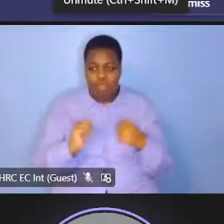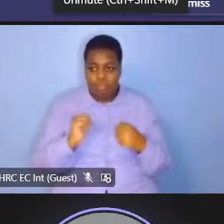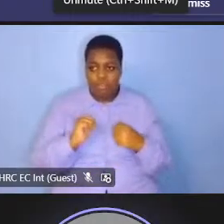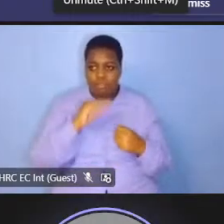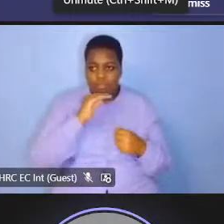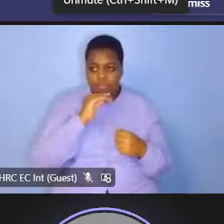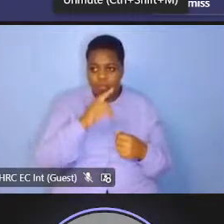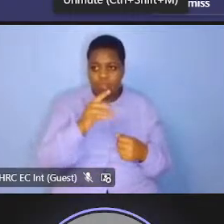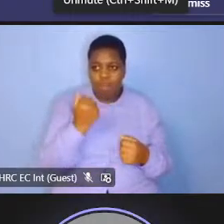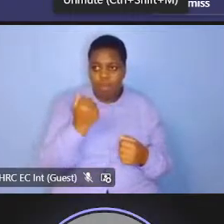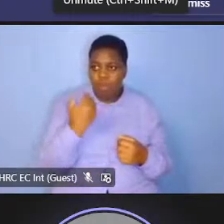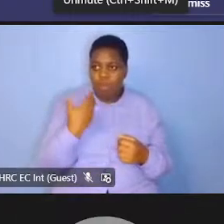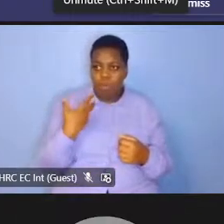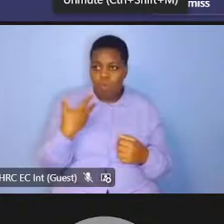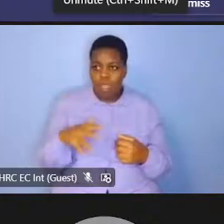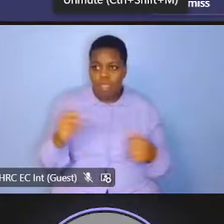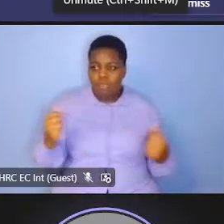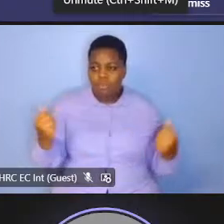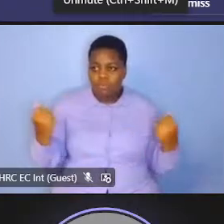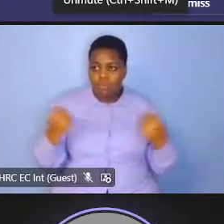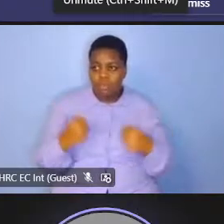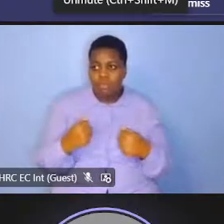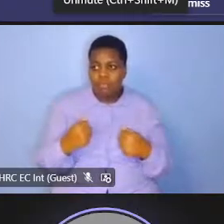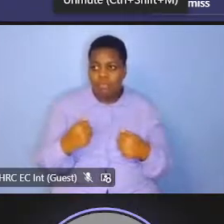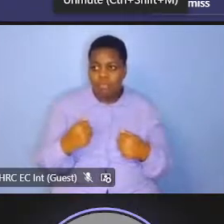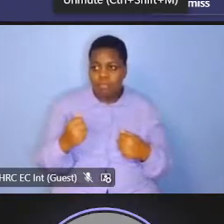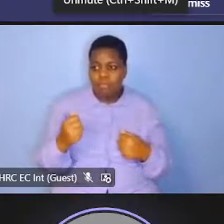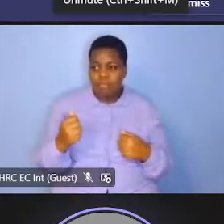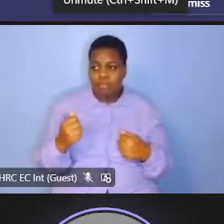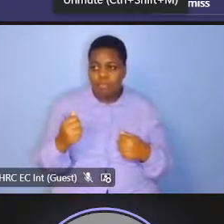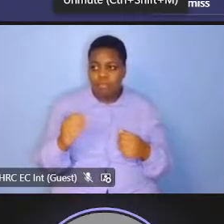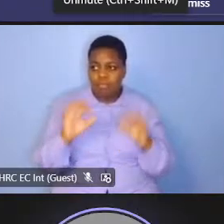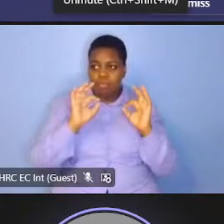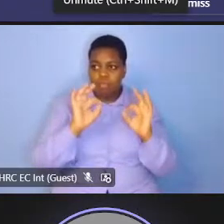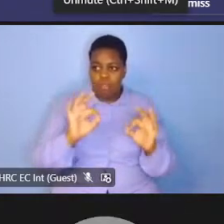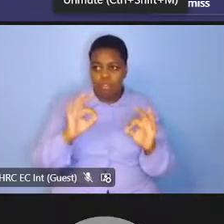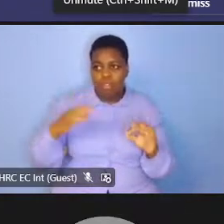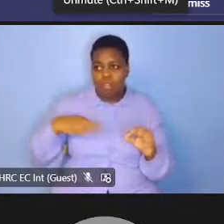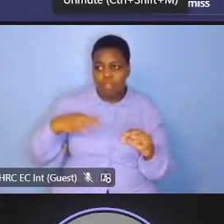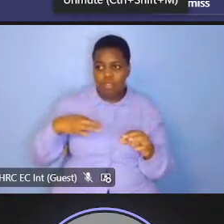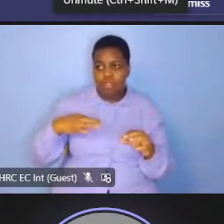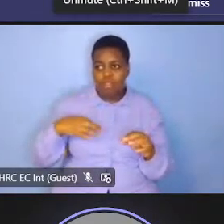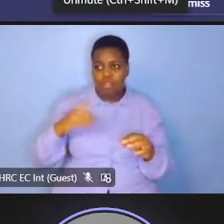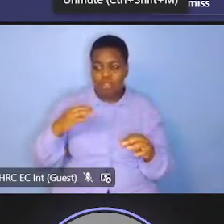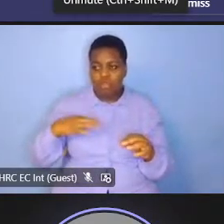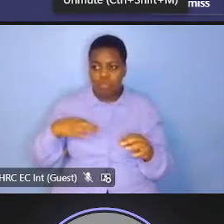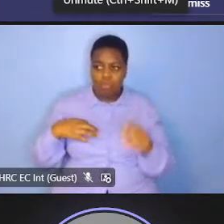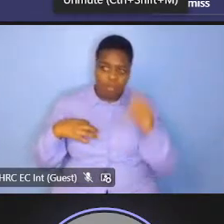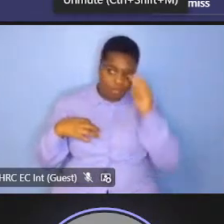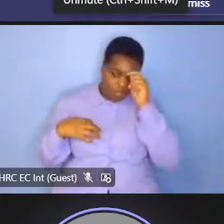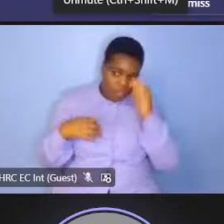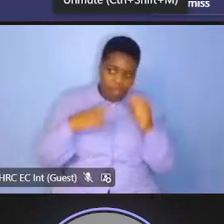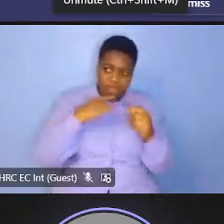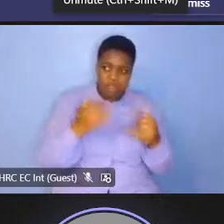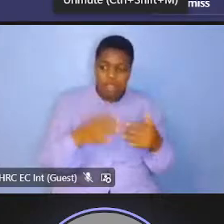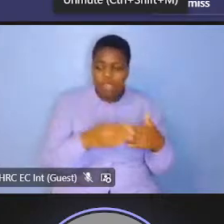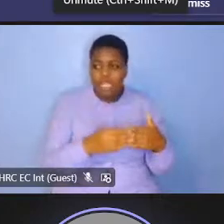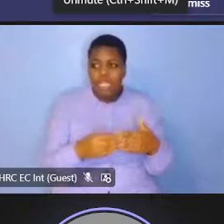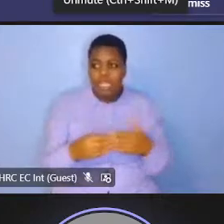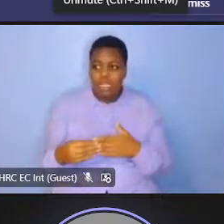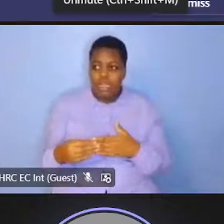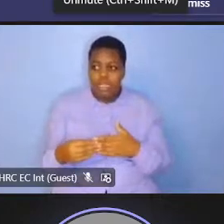they refuse to wear a gender-appropriate uniform. The guideline must include